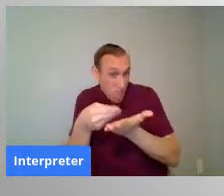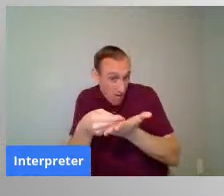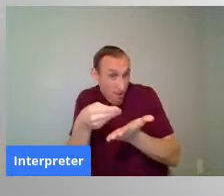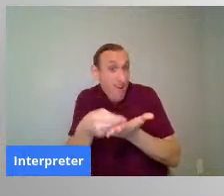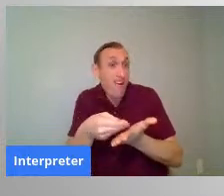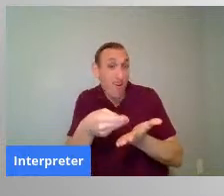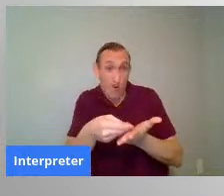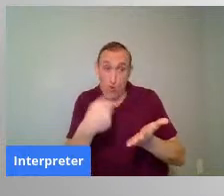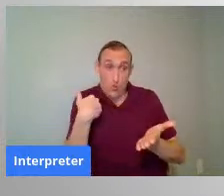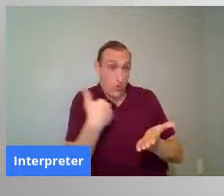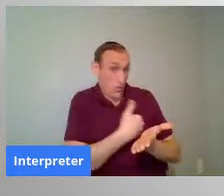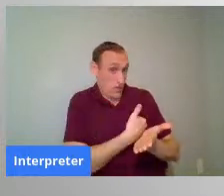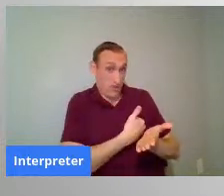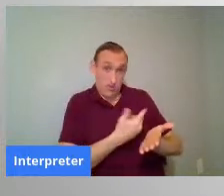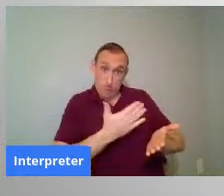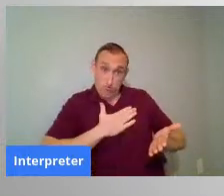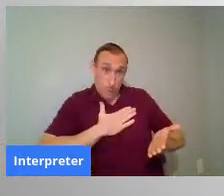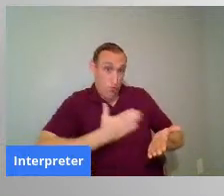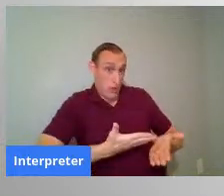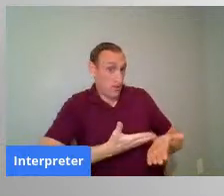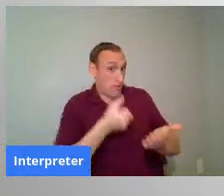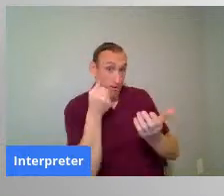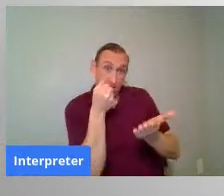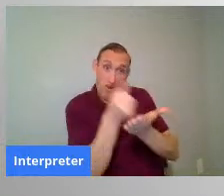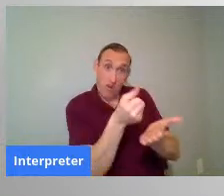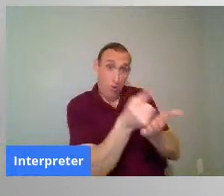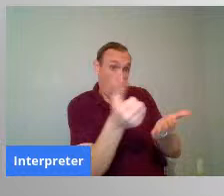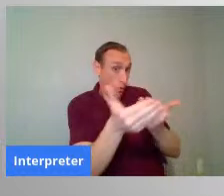there's something that you need, just tell us and we'll get it for you.